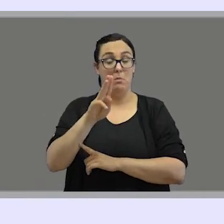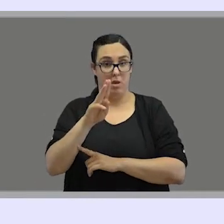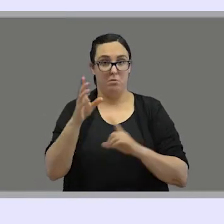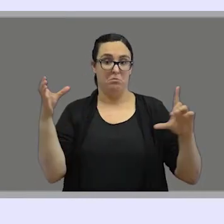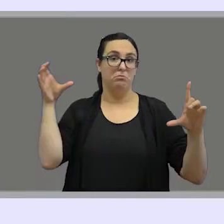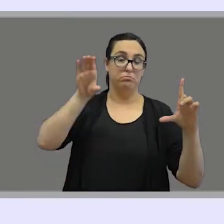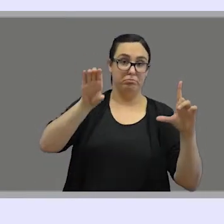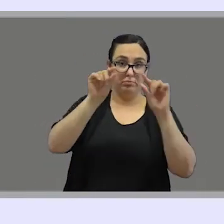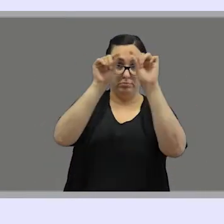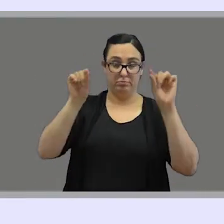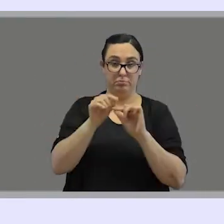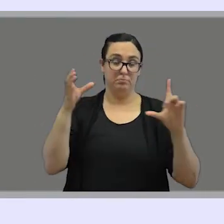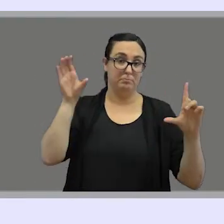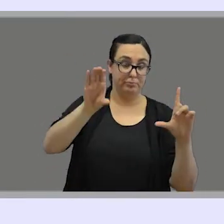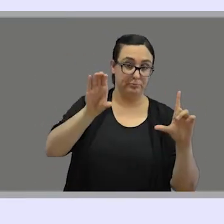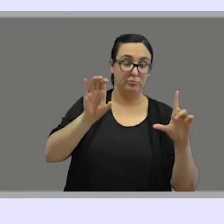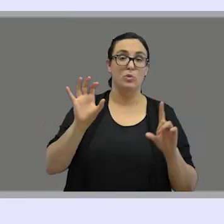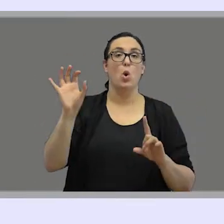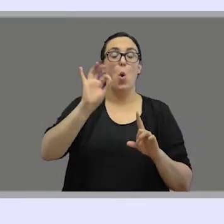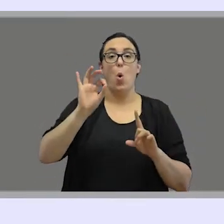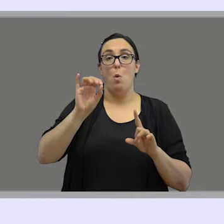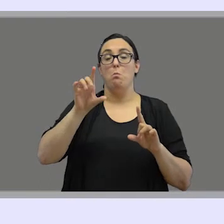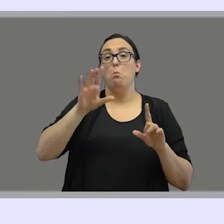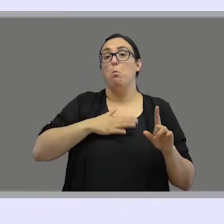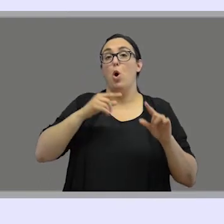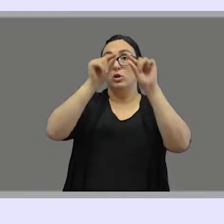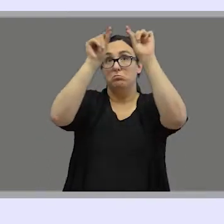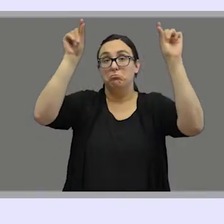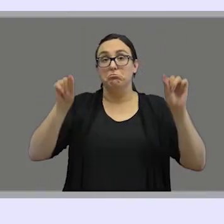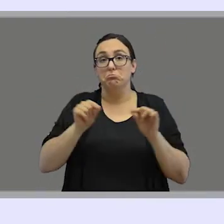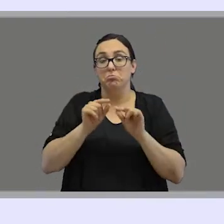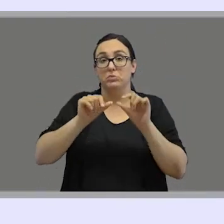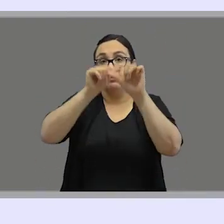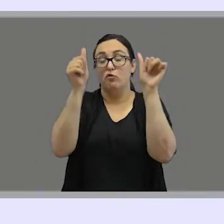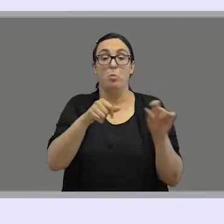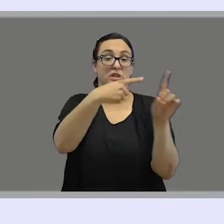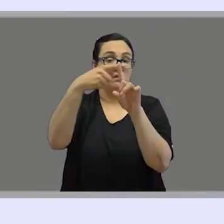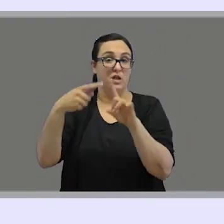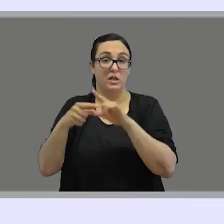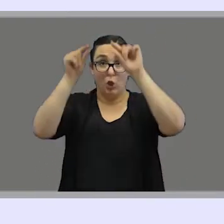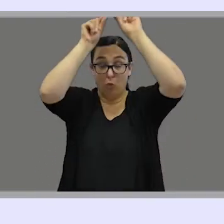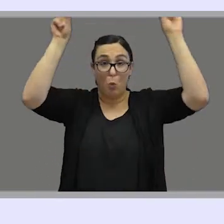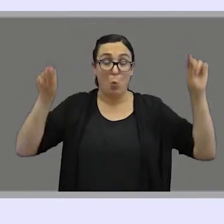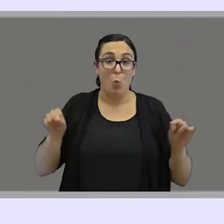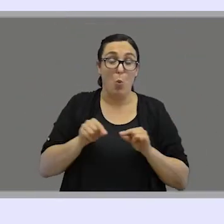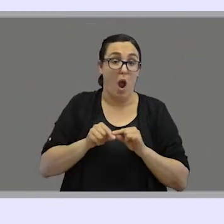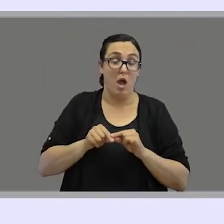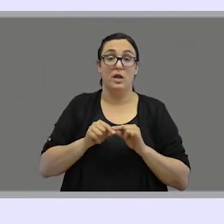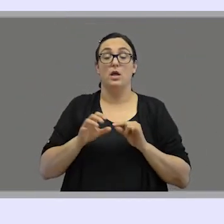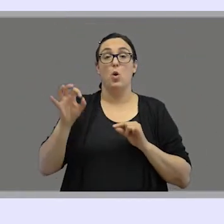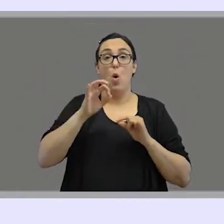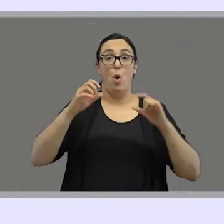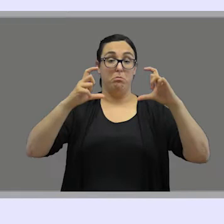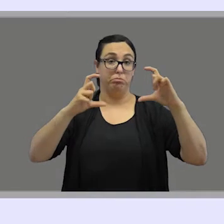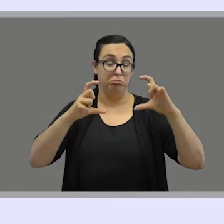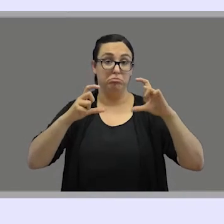picture-in-picture technology, and normally we can find different shapes of this box. For example, it can be squared or